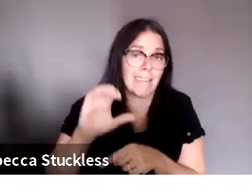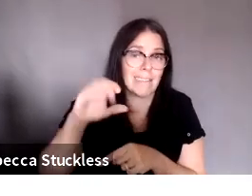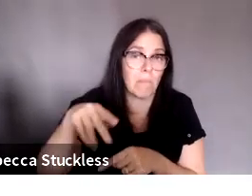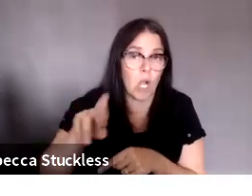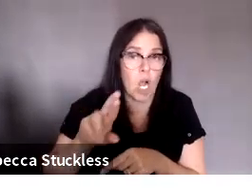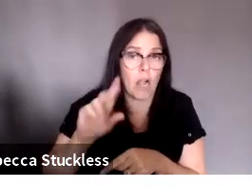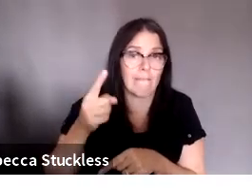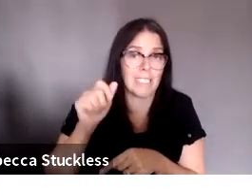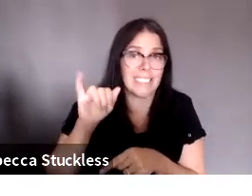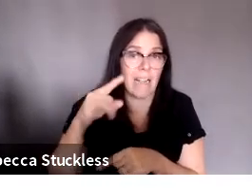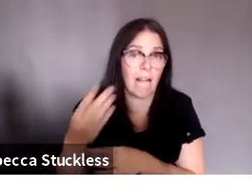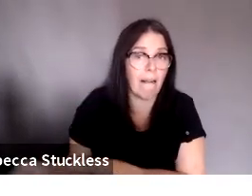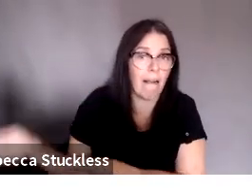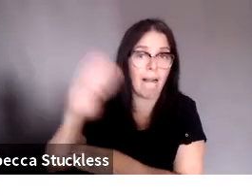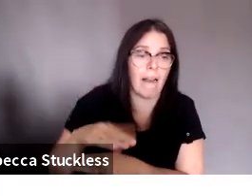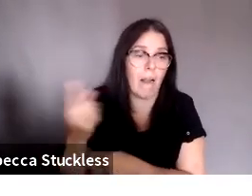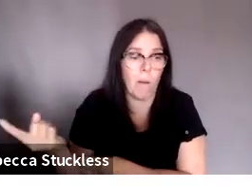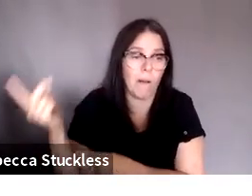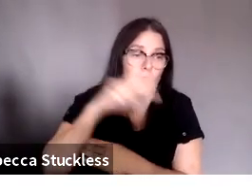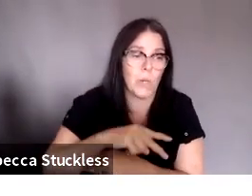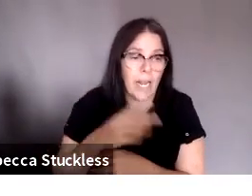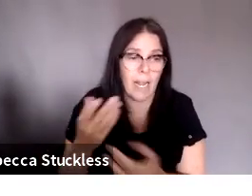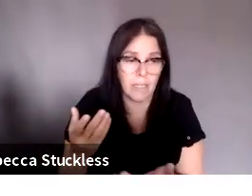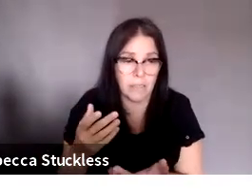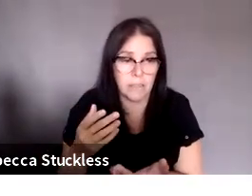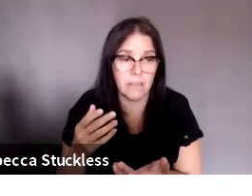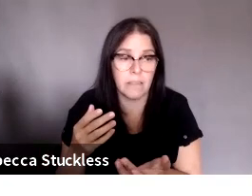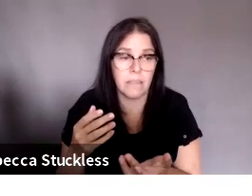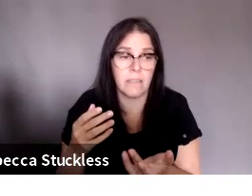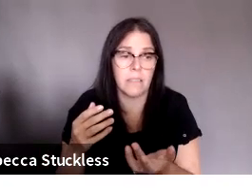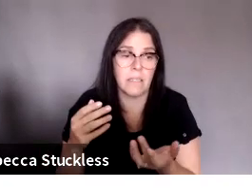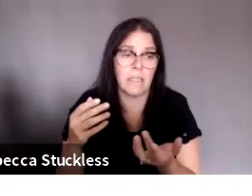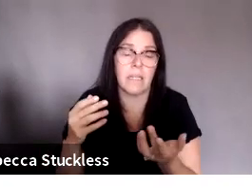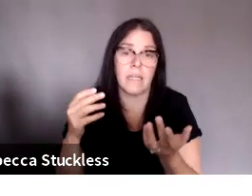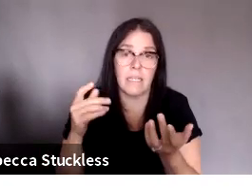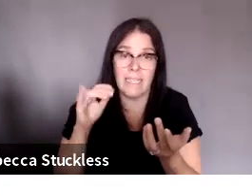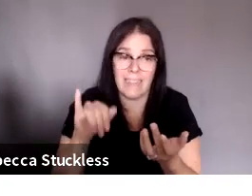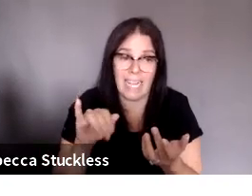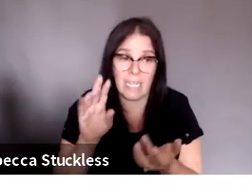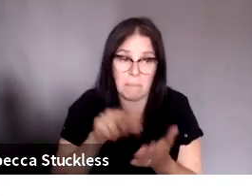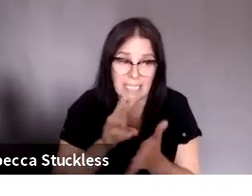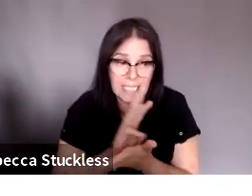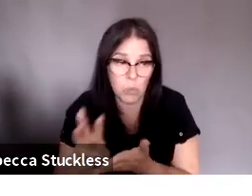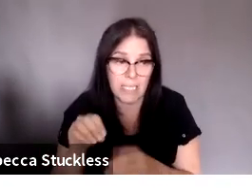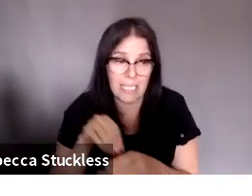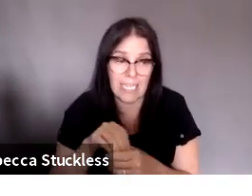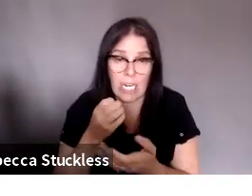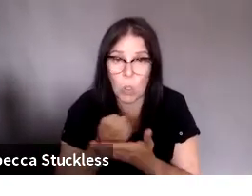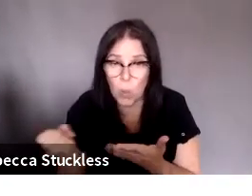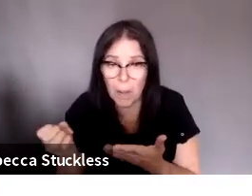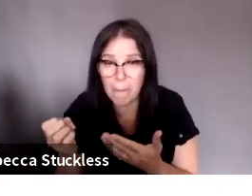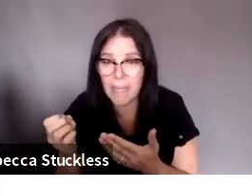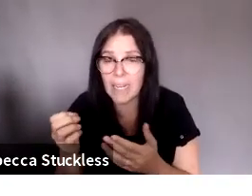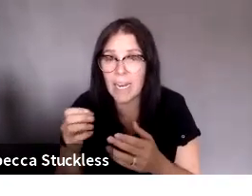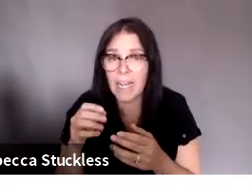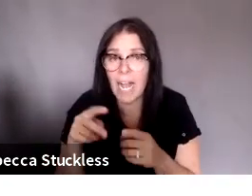aid for 8 hours or 2 days. Some might say it means training means a 6-week heavy equipment operator program. Some means